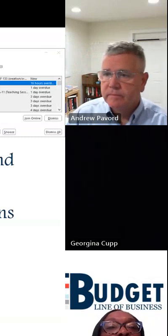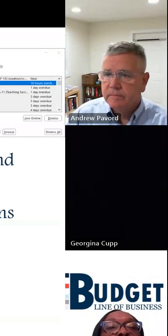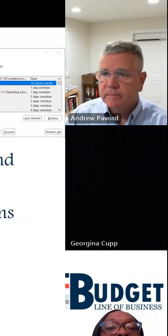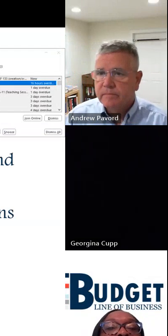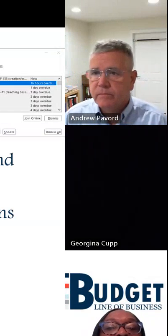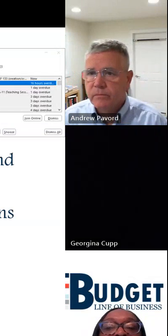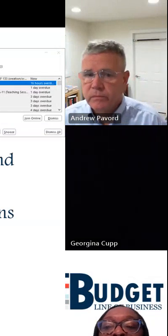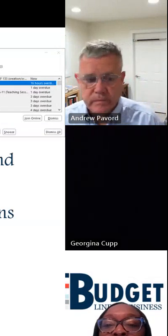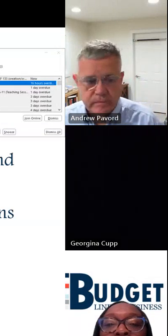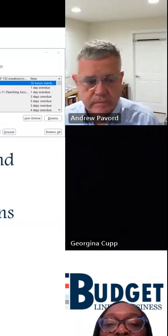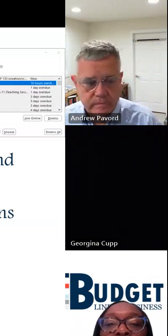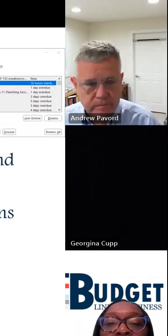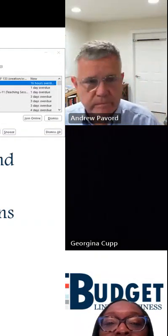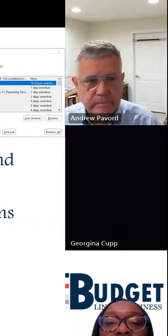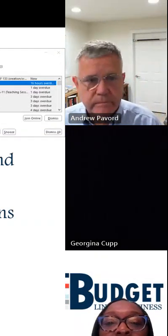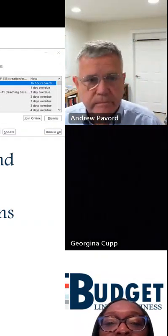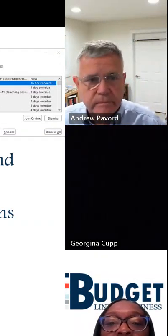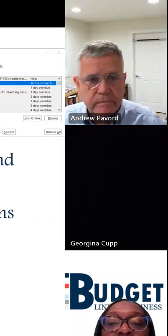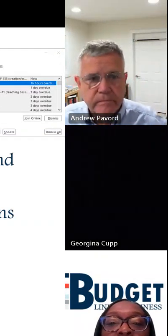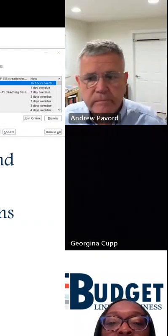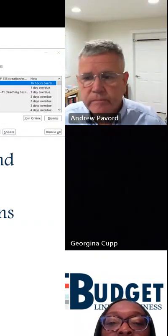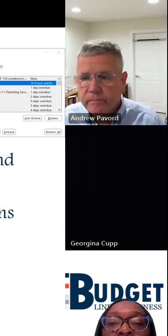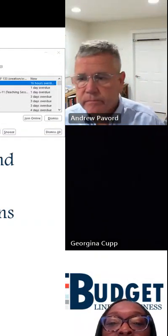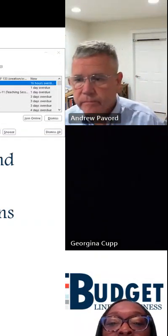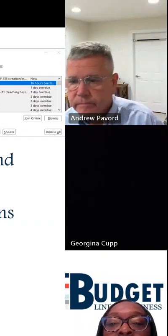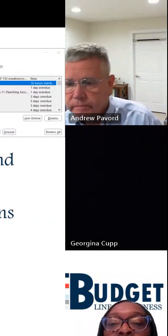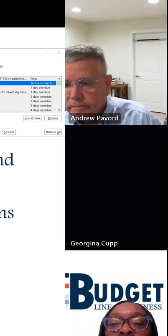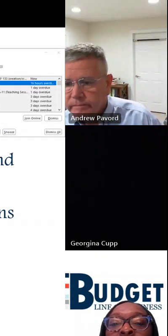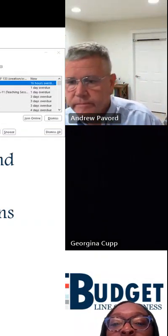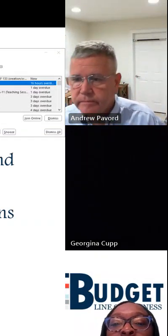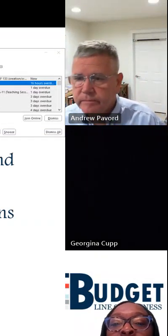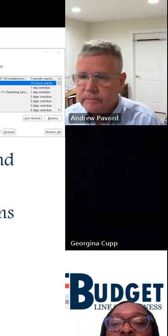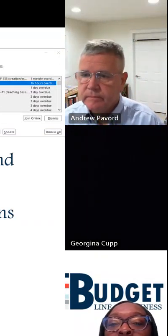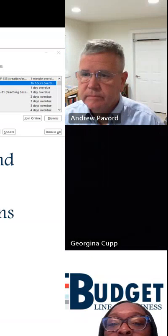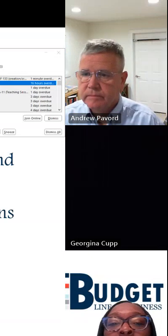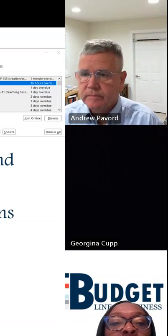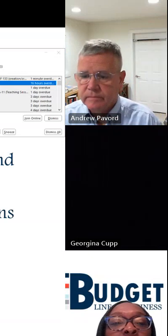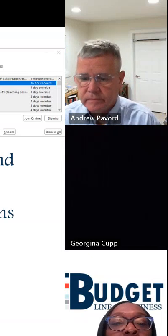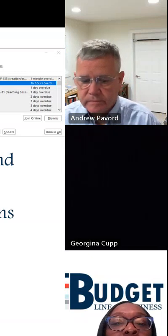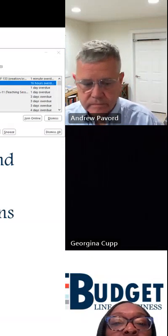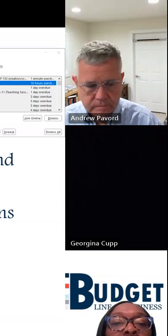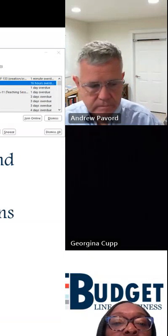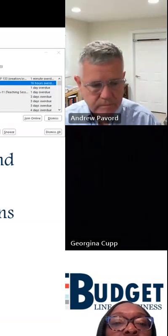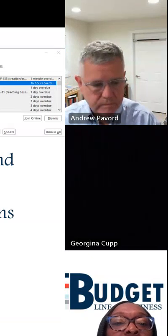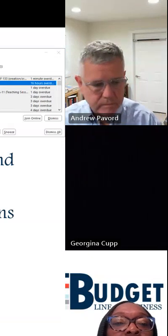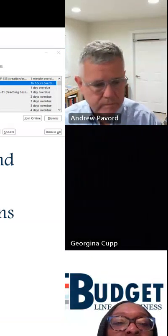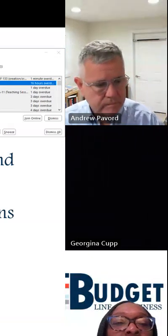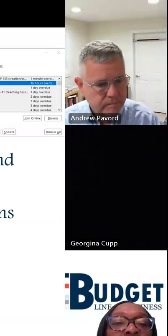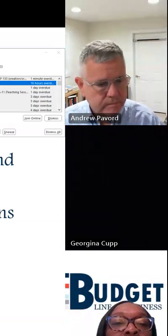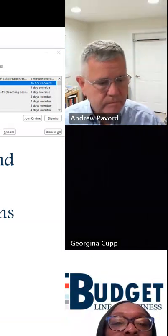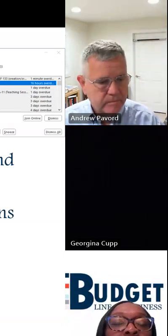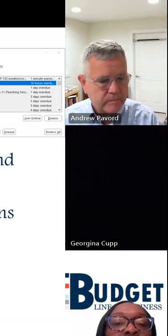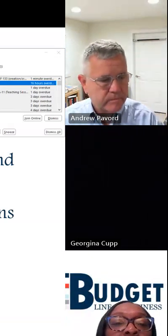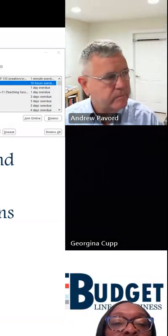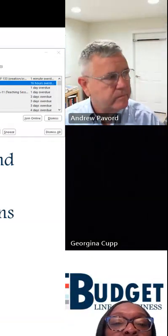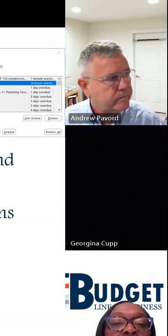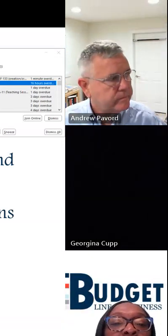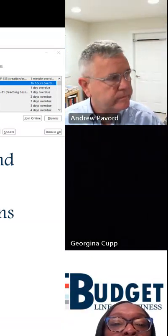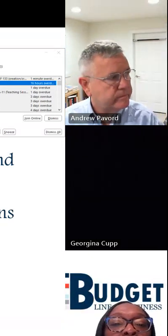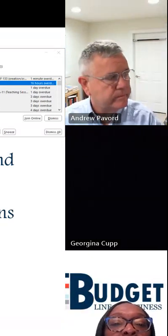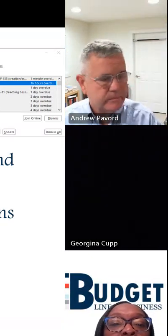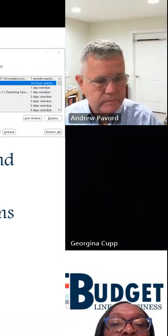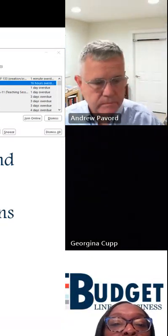Andrew Pavard, and we call him Andy. He's our training coordinator, Budget LoB, former federal budget and financial management